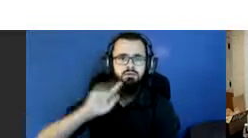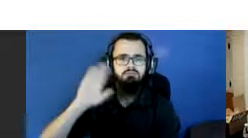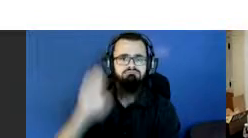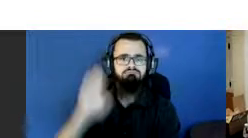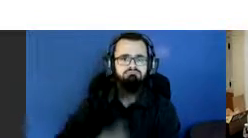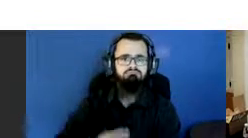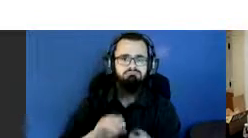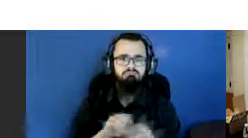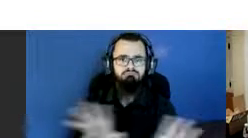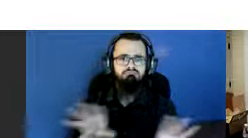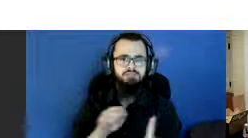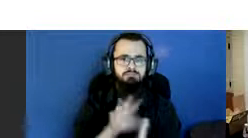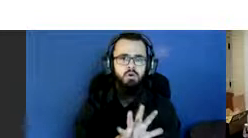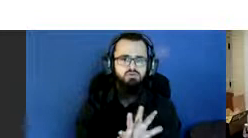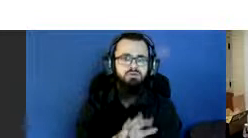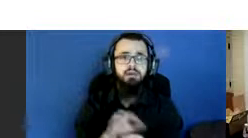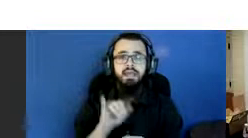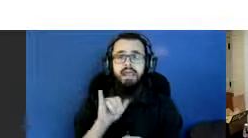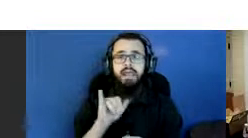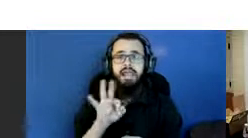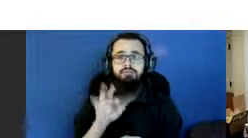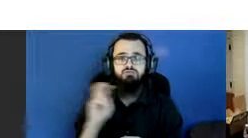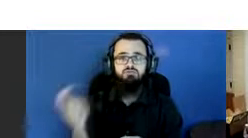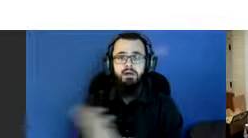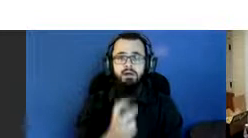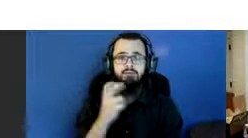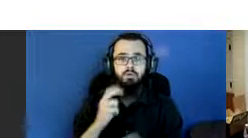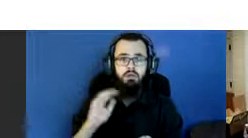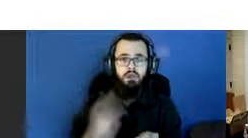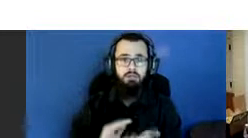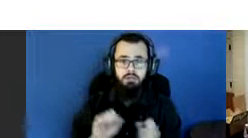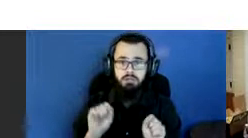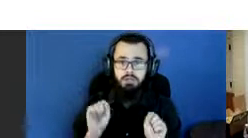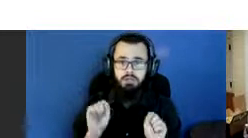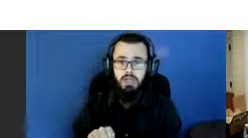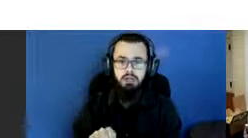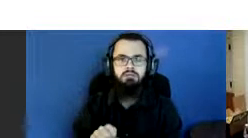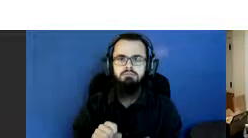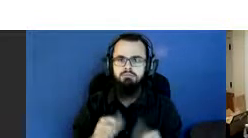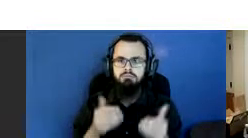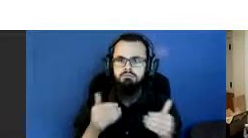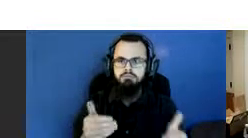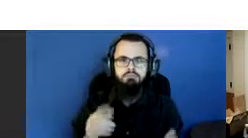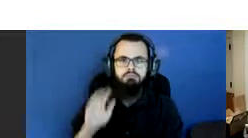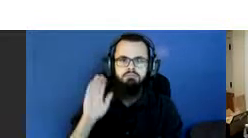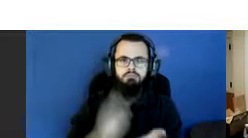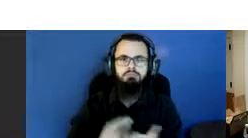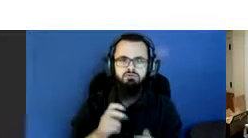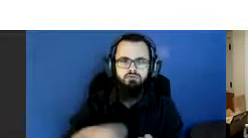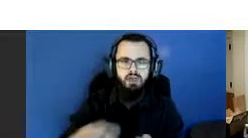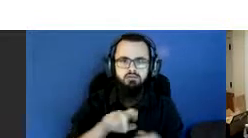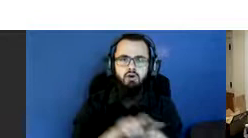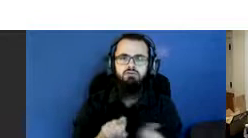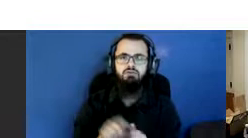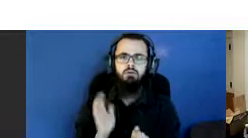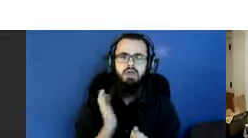a good thing to do. And we're going to work towards where we can de-densify campus in doing so.